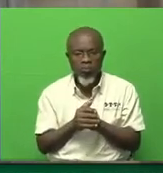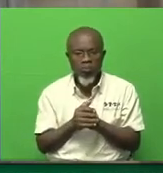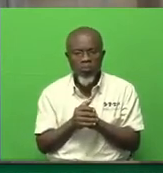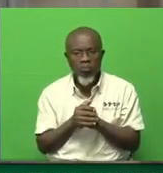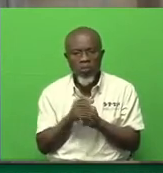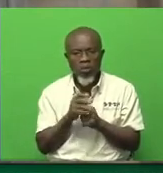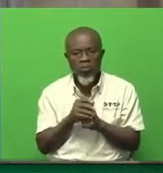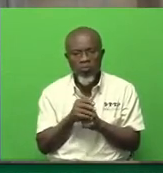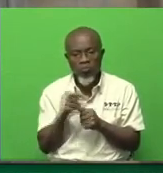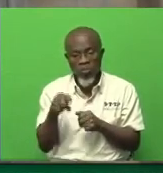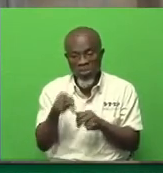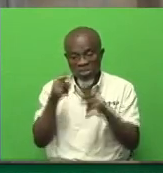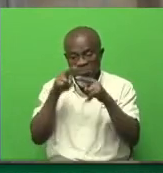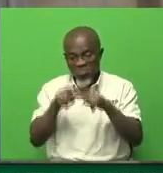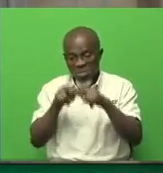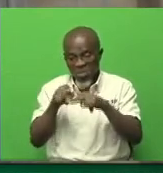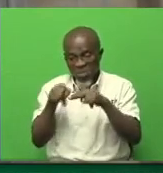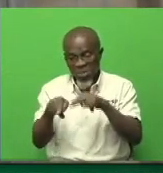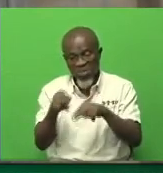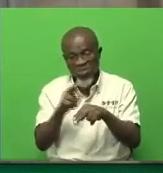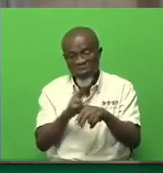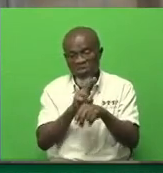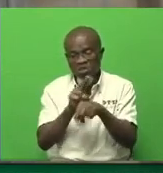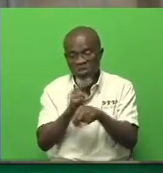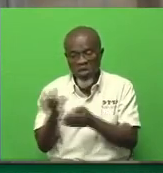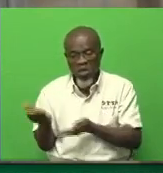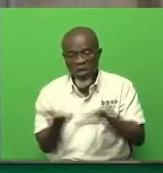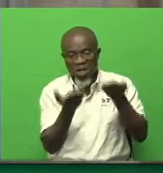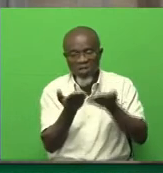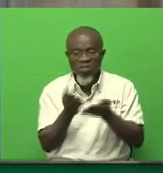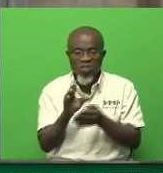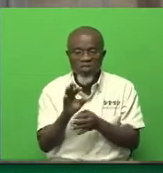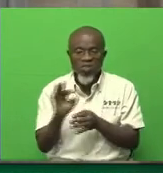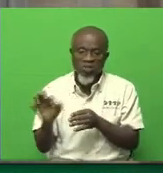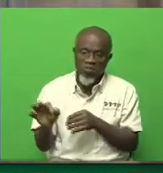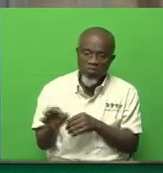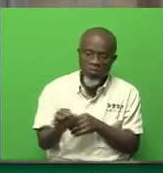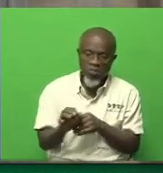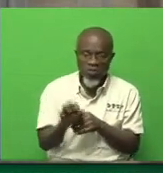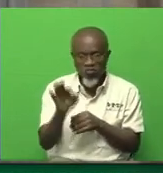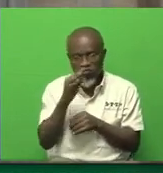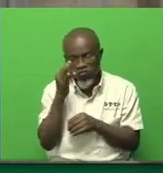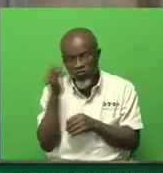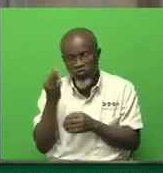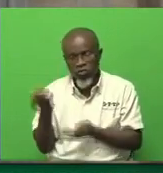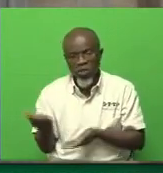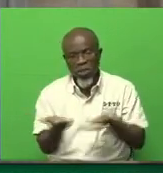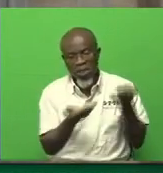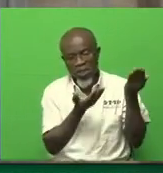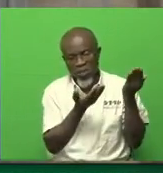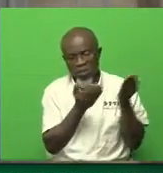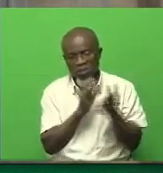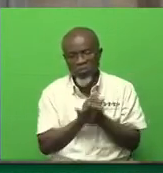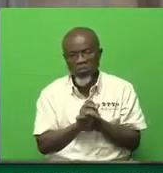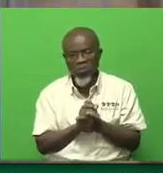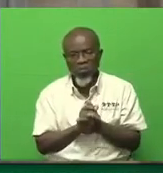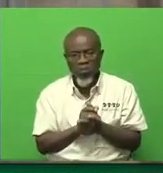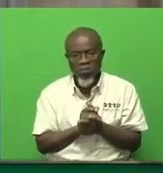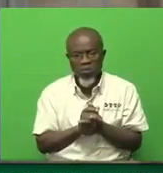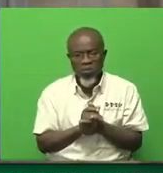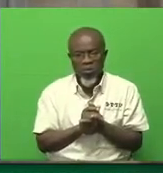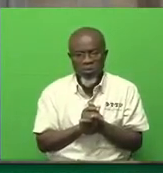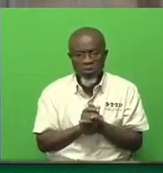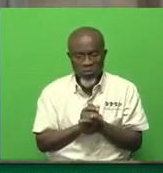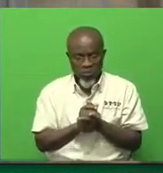to transport their produce these Farmers have supplied um produced National coping 19 relief